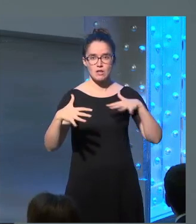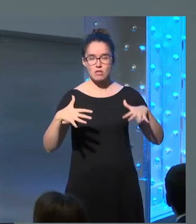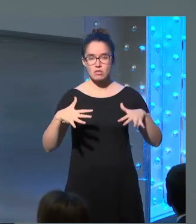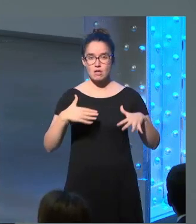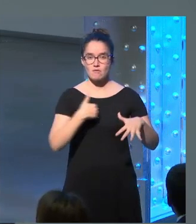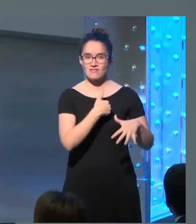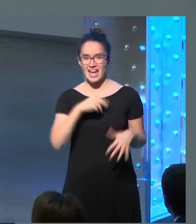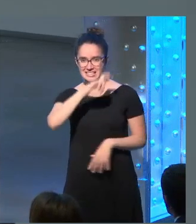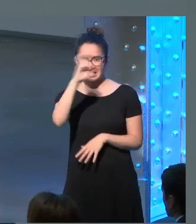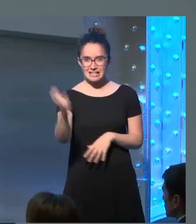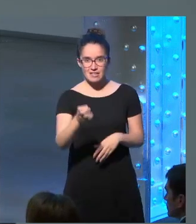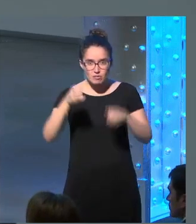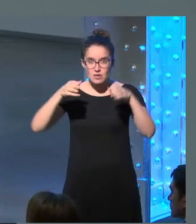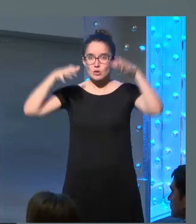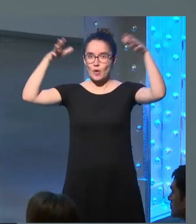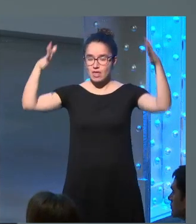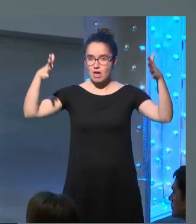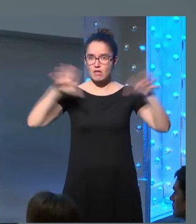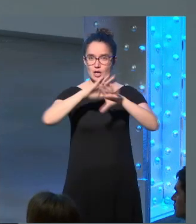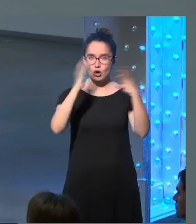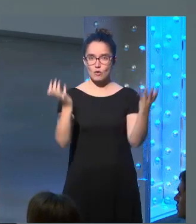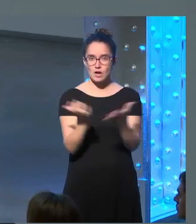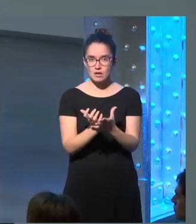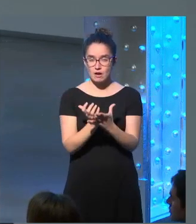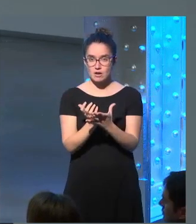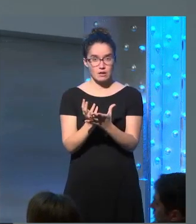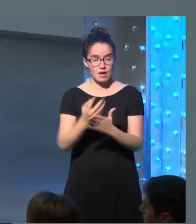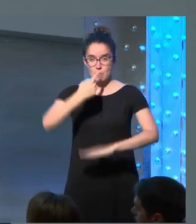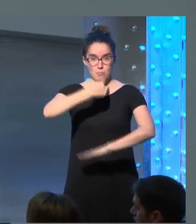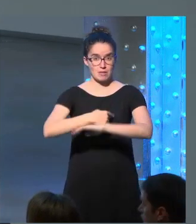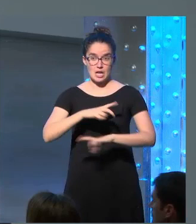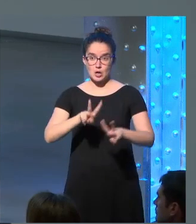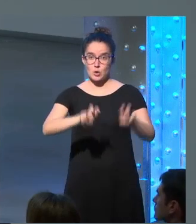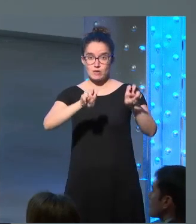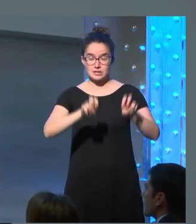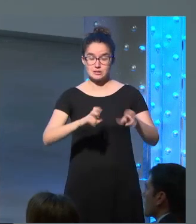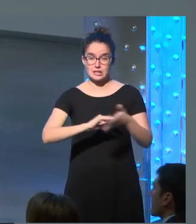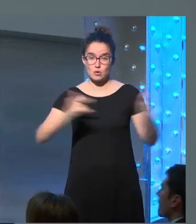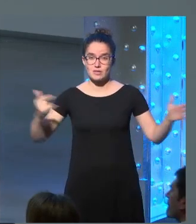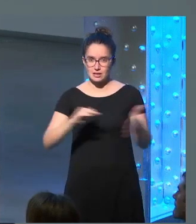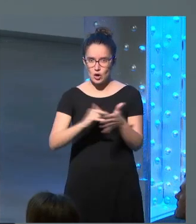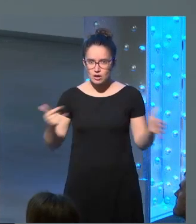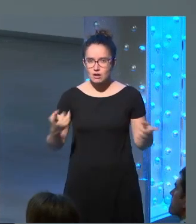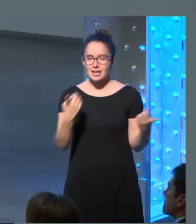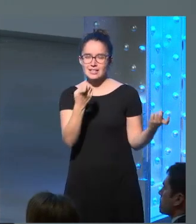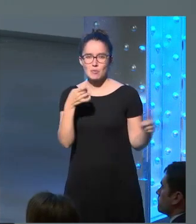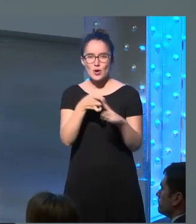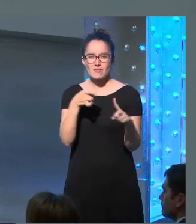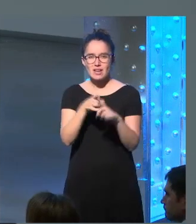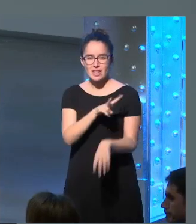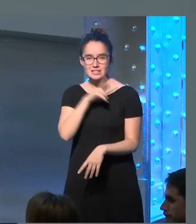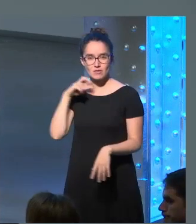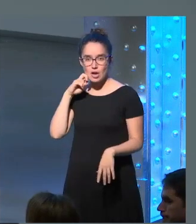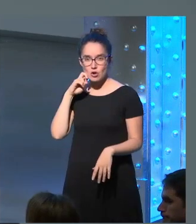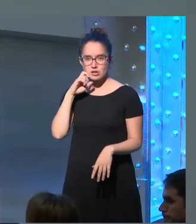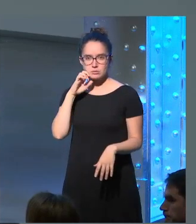In this context of versatility, virtuality, and globality that is imposed on us by new technologies, we also